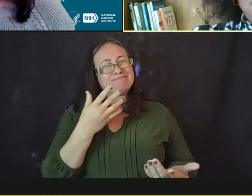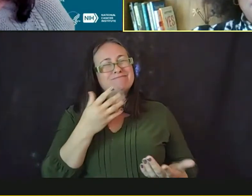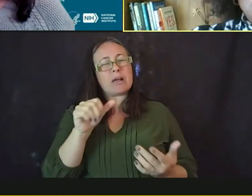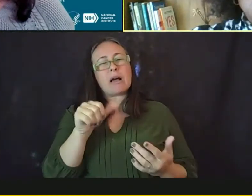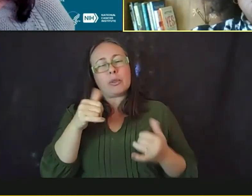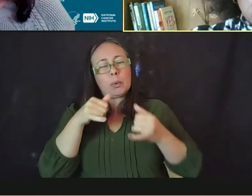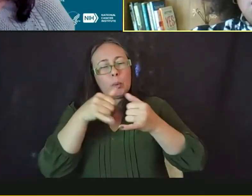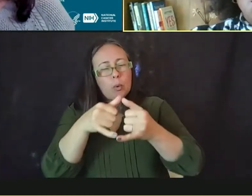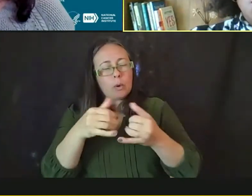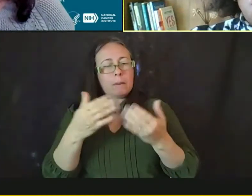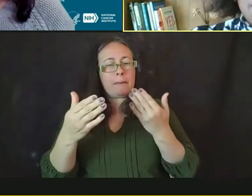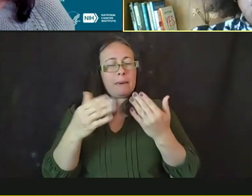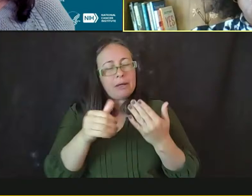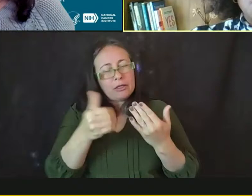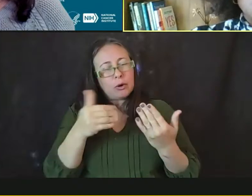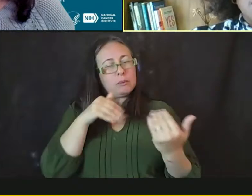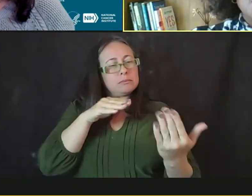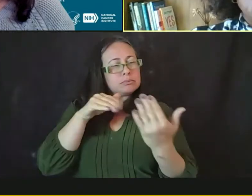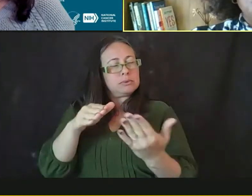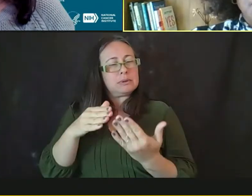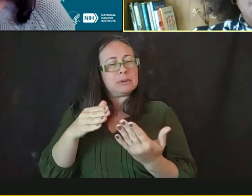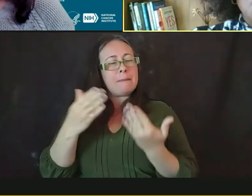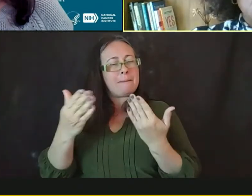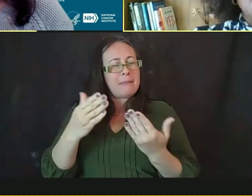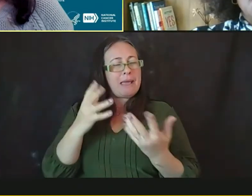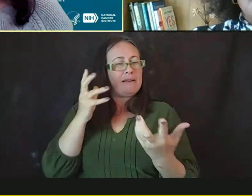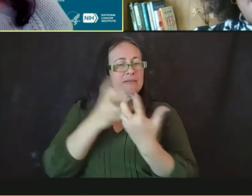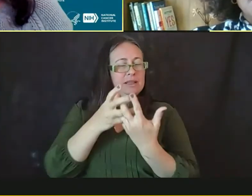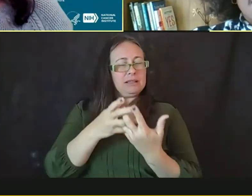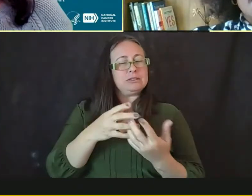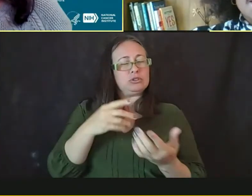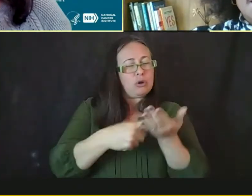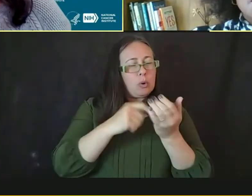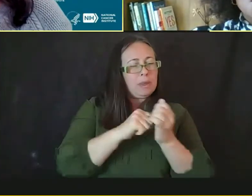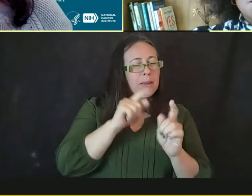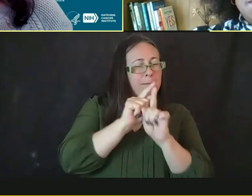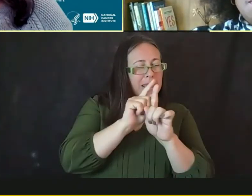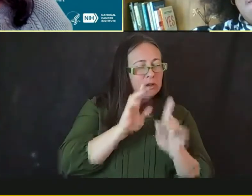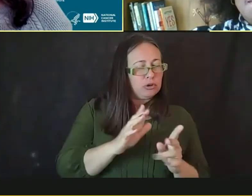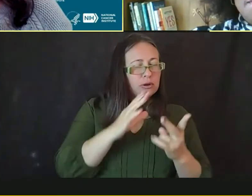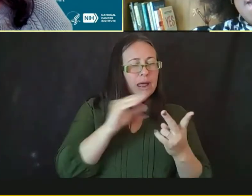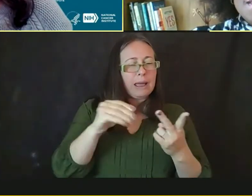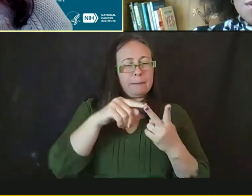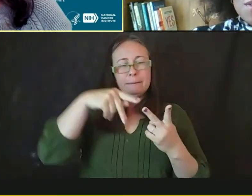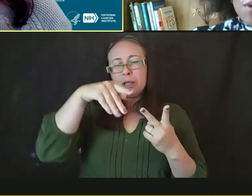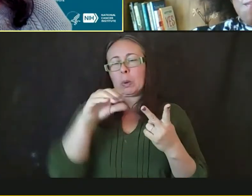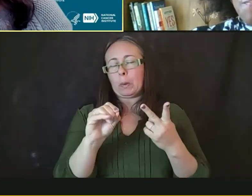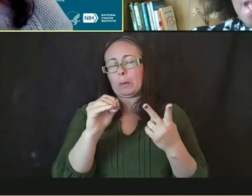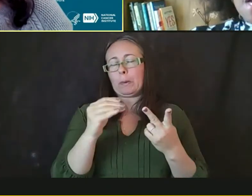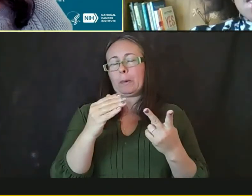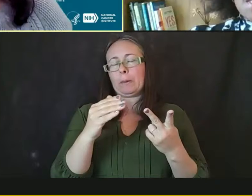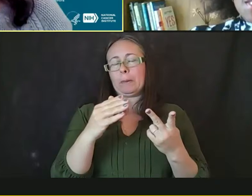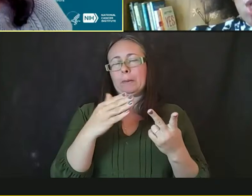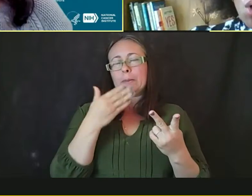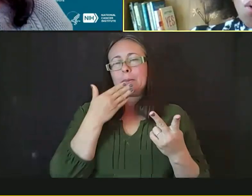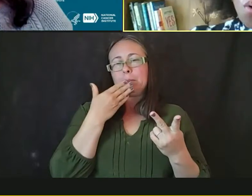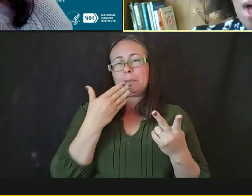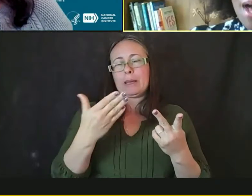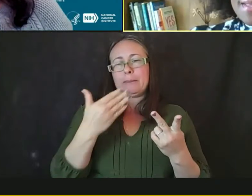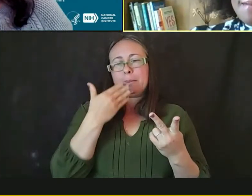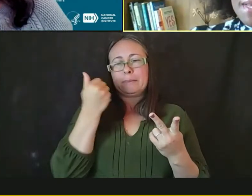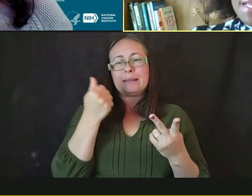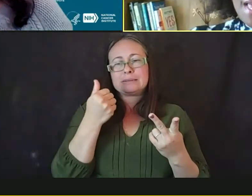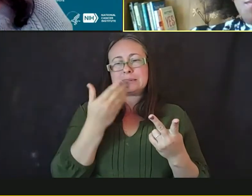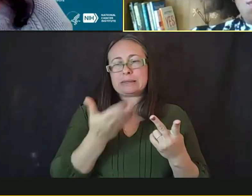that may fit you. So talking with your mentor as well as your PO about next steps would be my advice also.